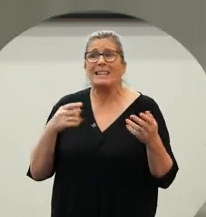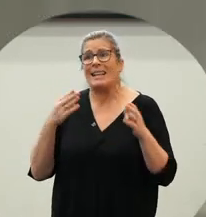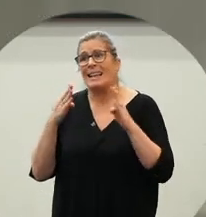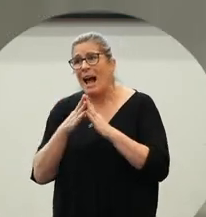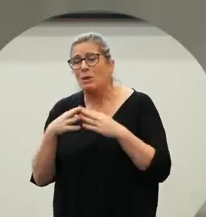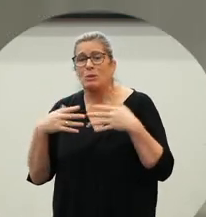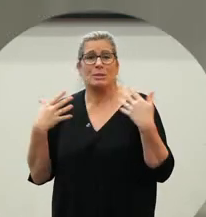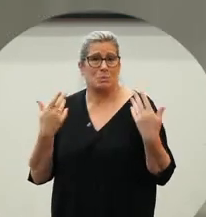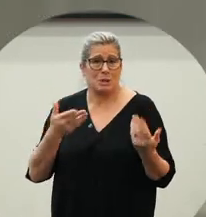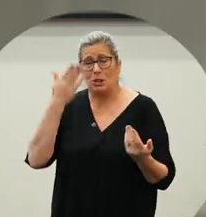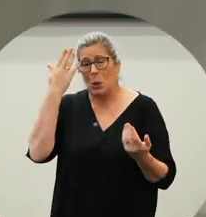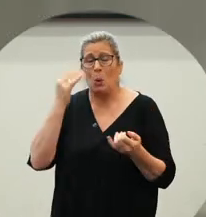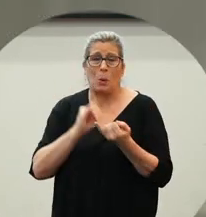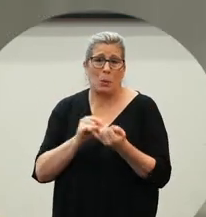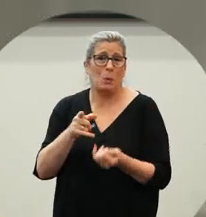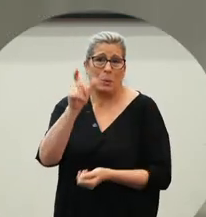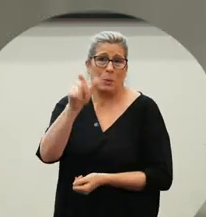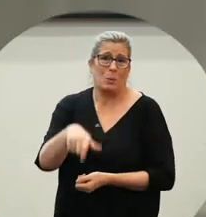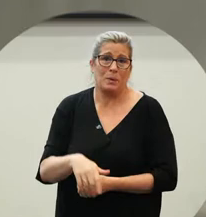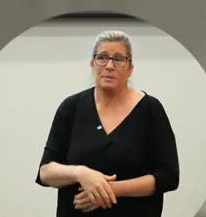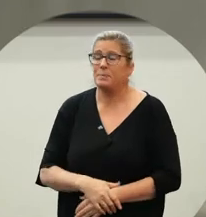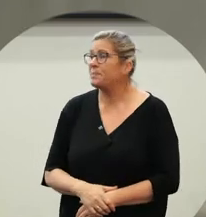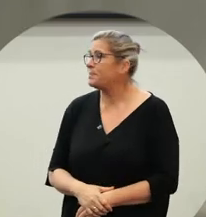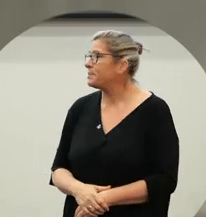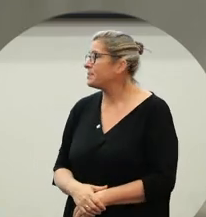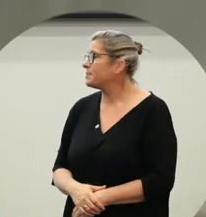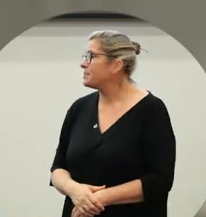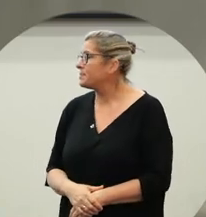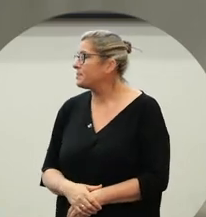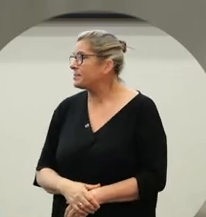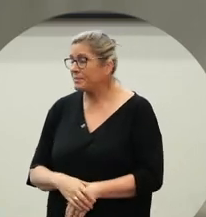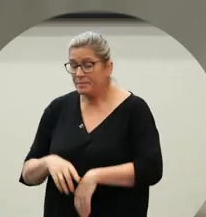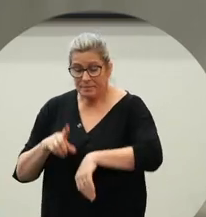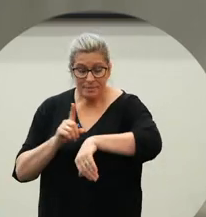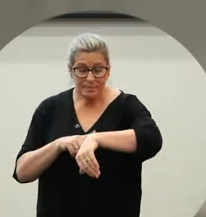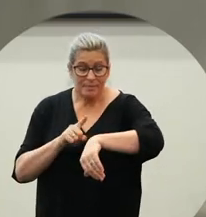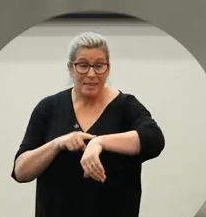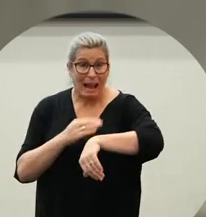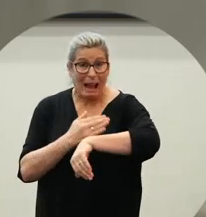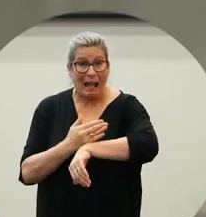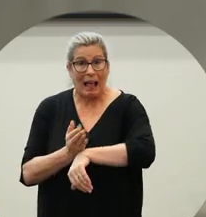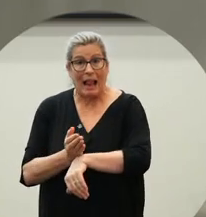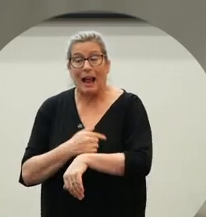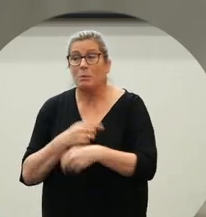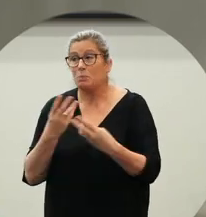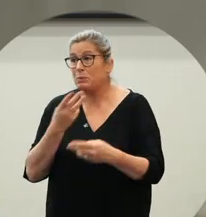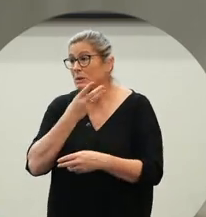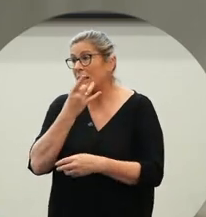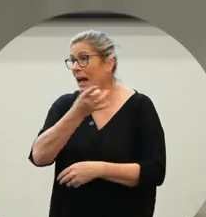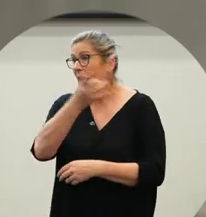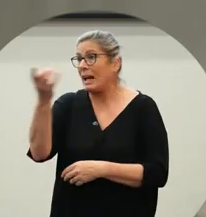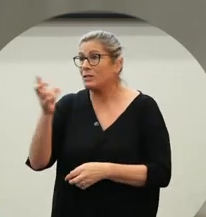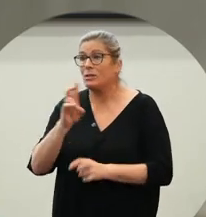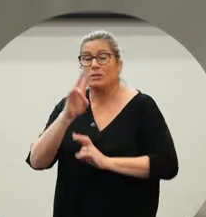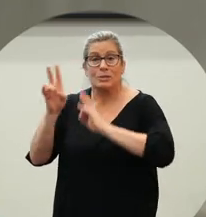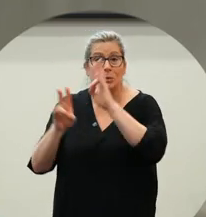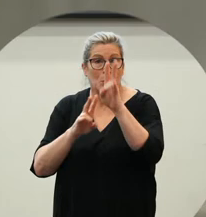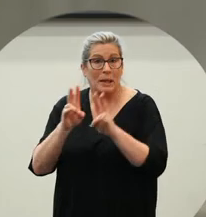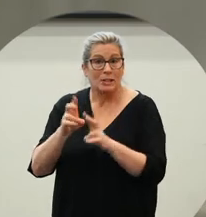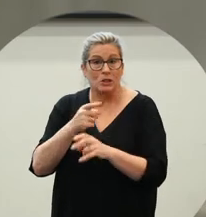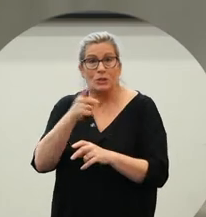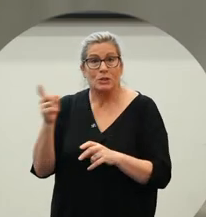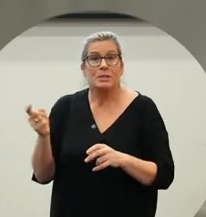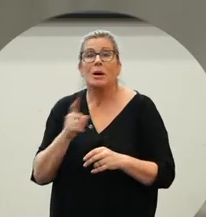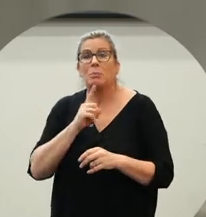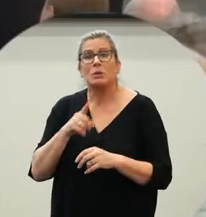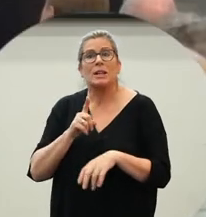Okay. I've gone on a bit, and we're running out of time, and I do want to go to the audience for some questions, but just her time